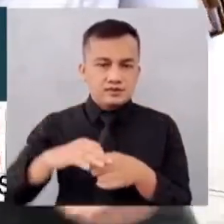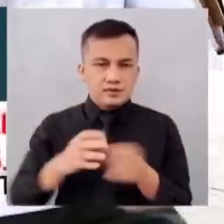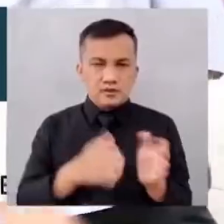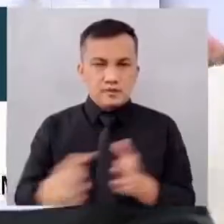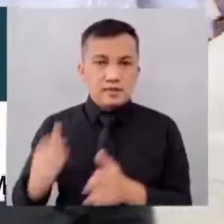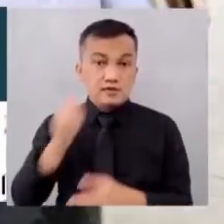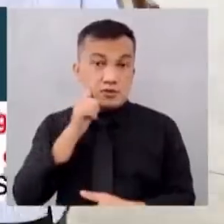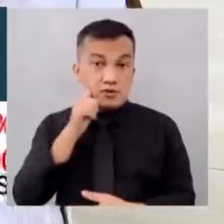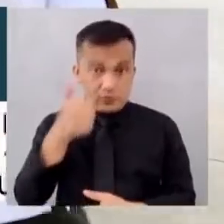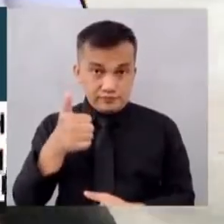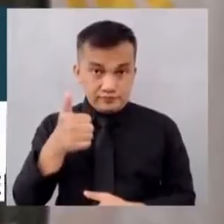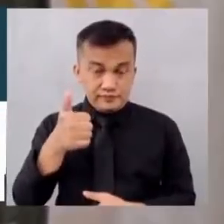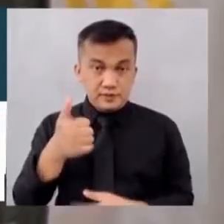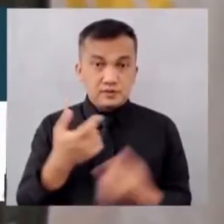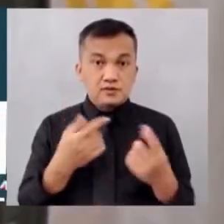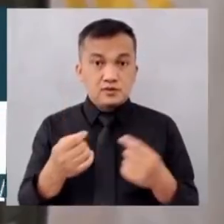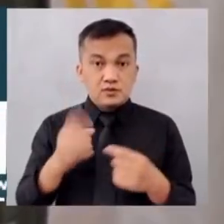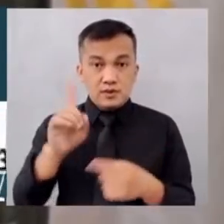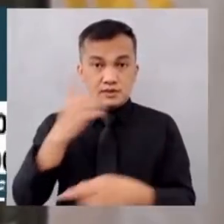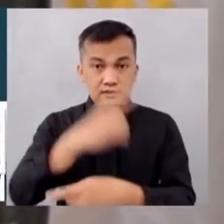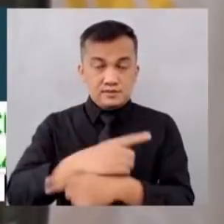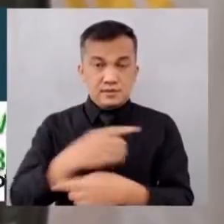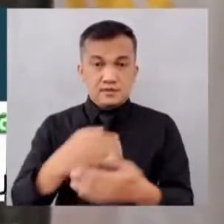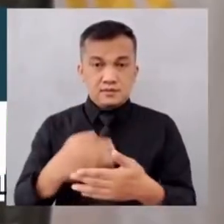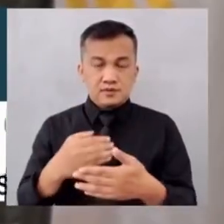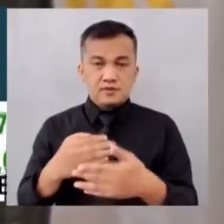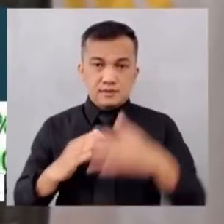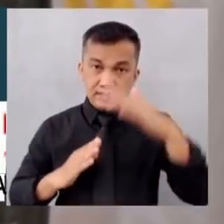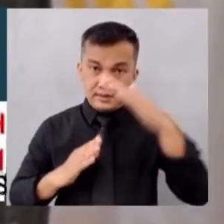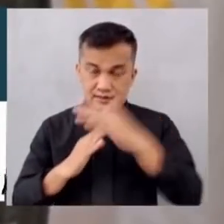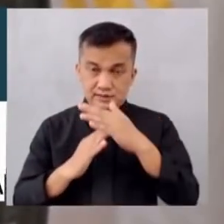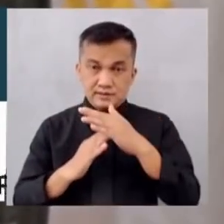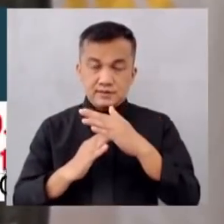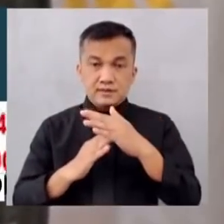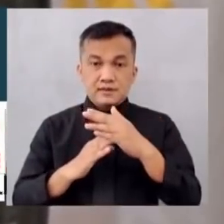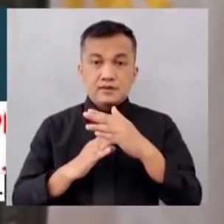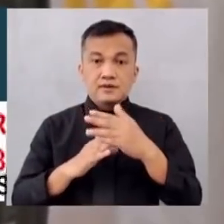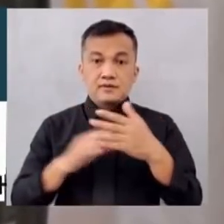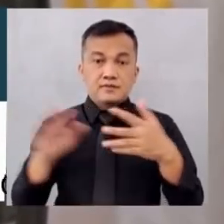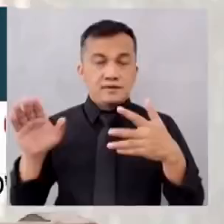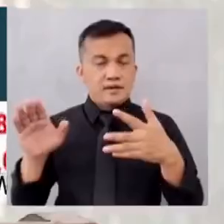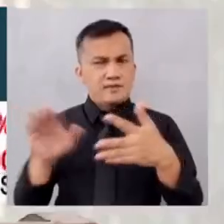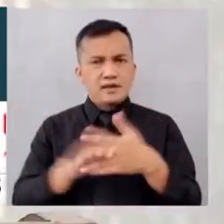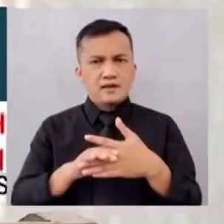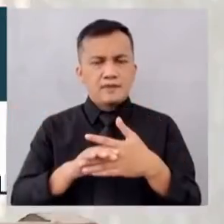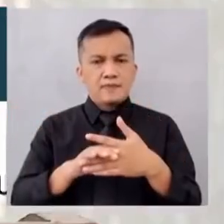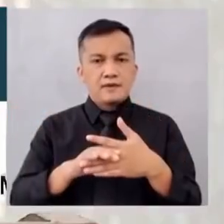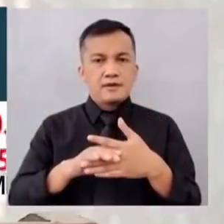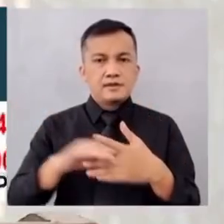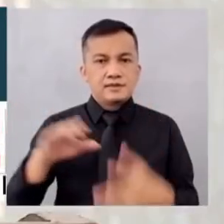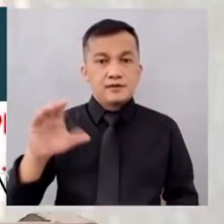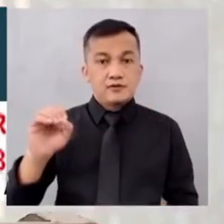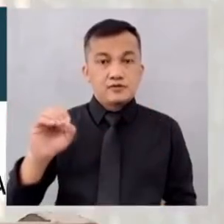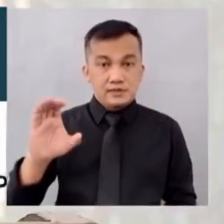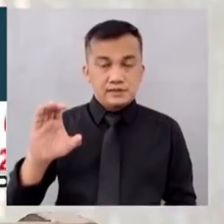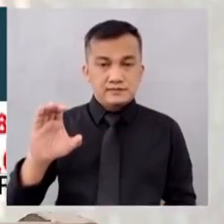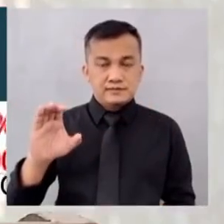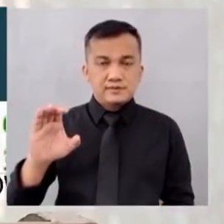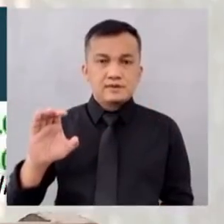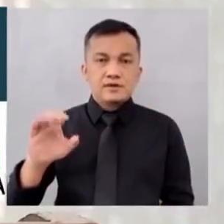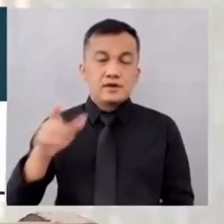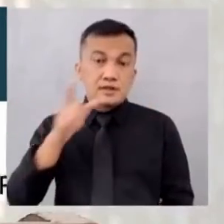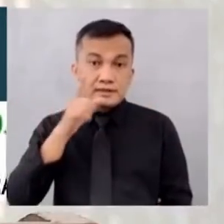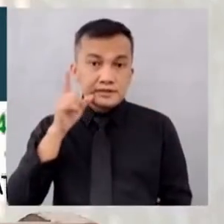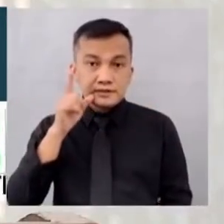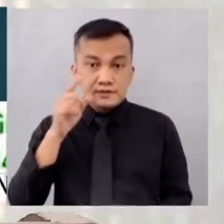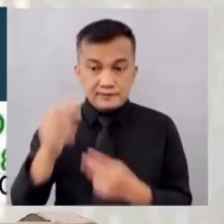She's doing it a day before the deadline of the filing for COCs. Robredo was